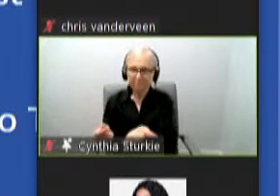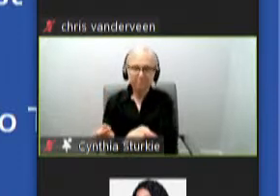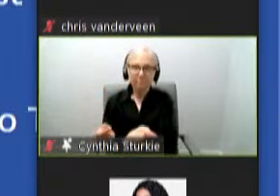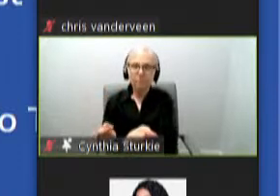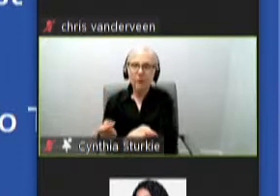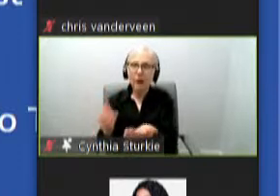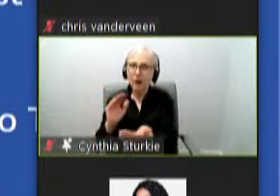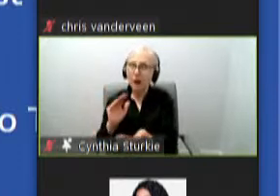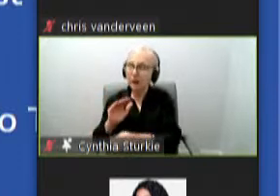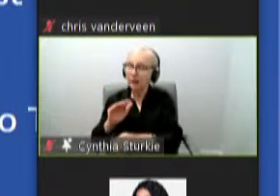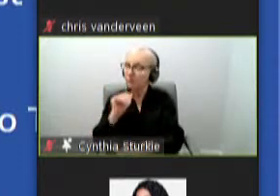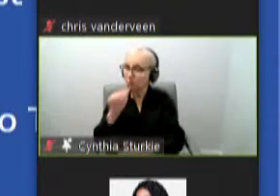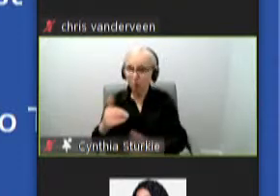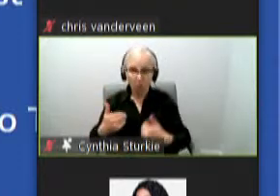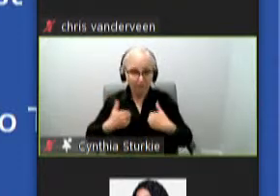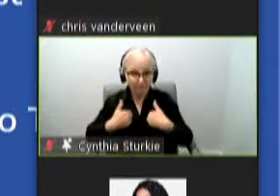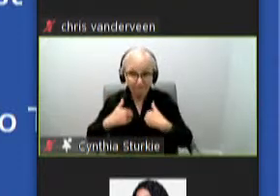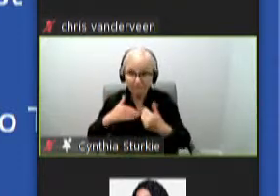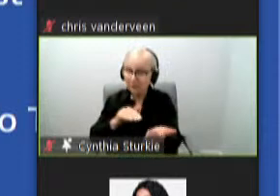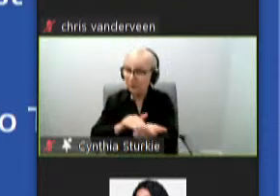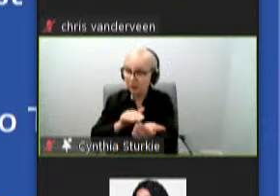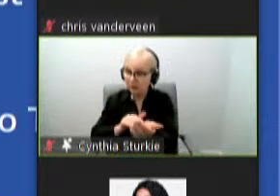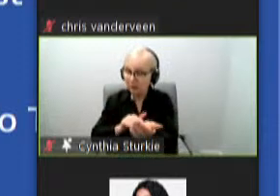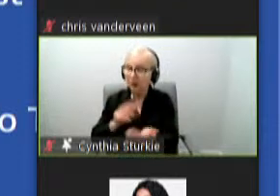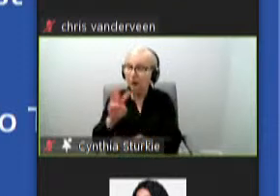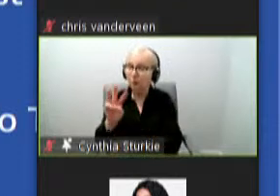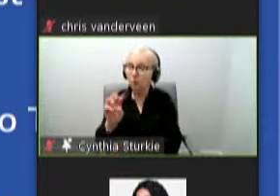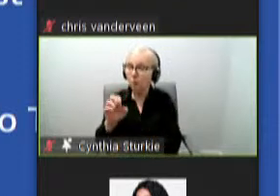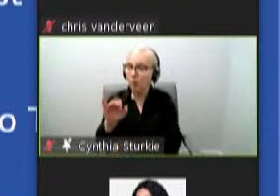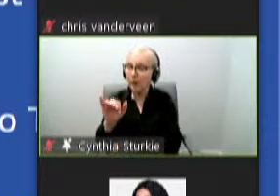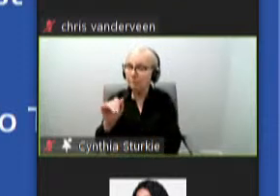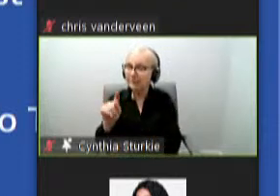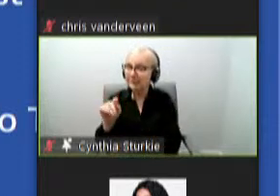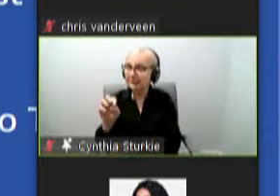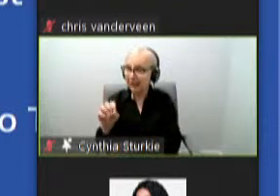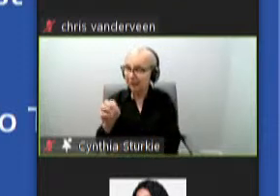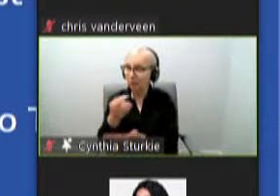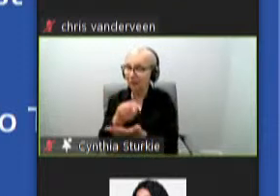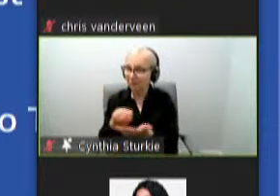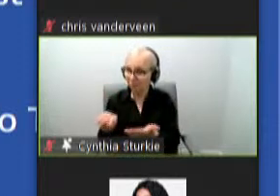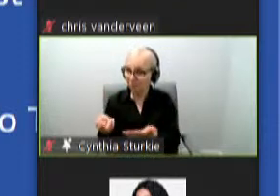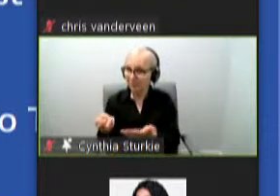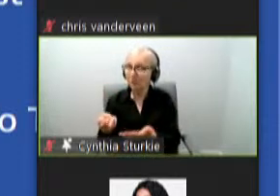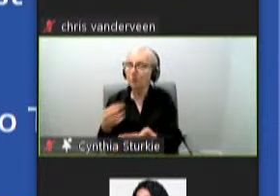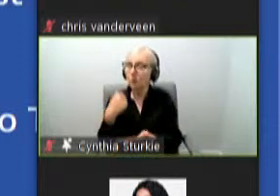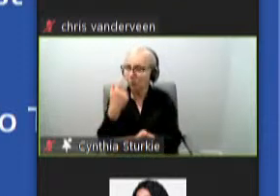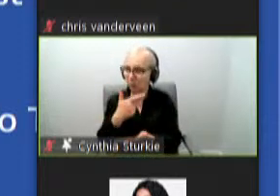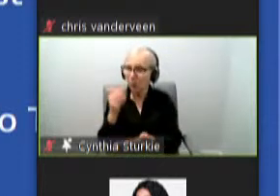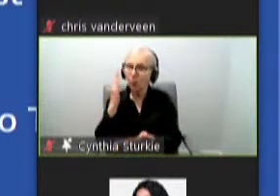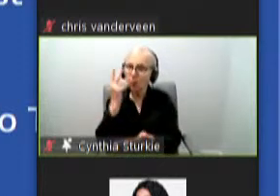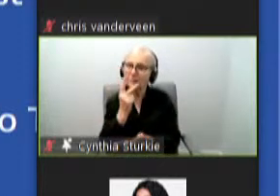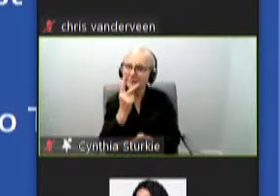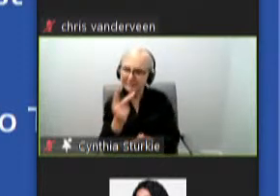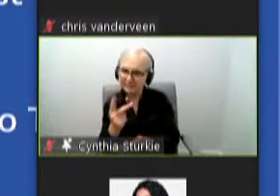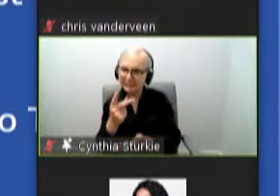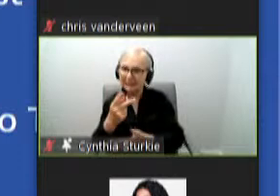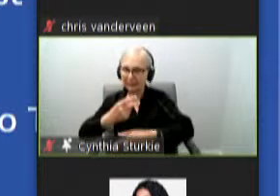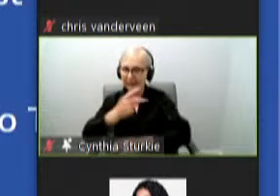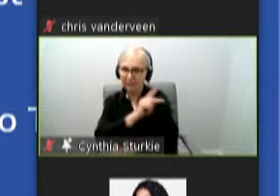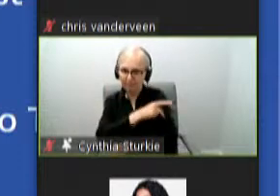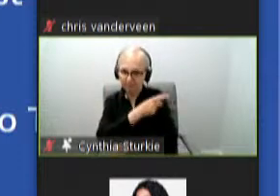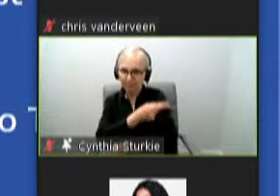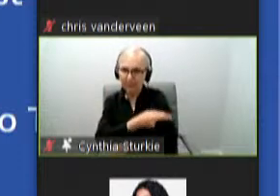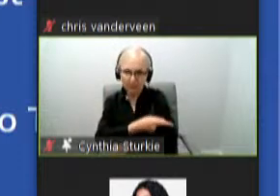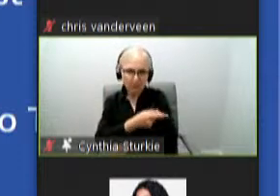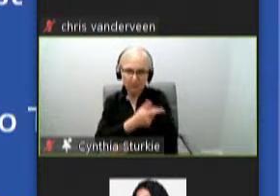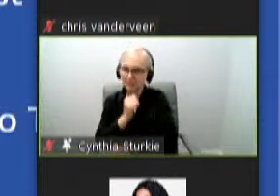website, if you don't have a healthcare provider, we have resources for other healthcare providers that are seeing patients that are not their own. And then in the